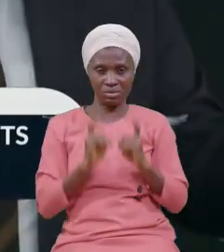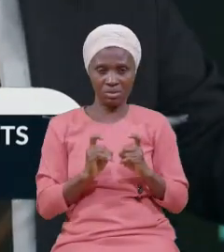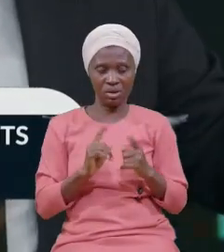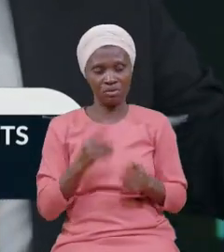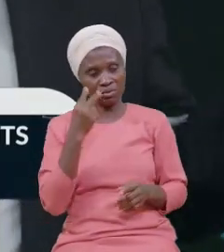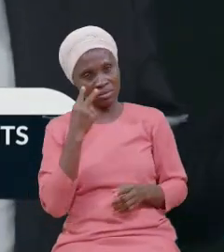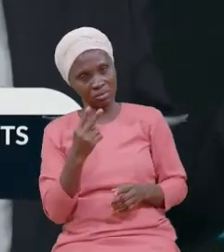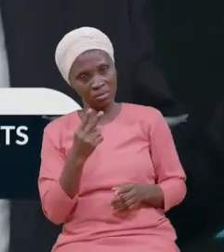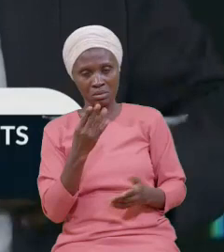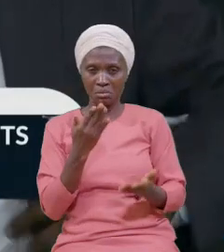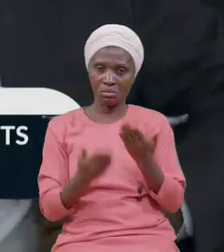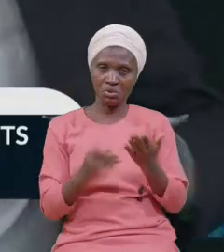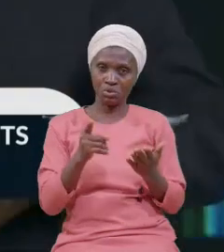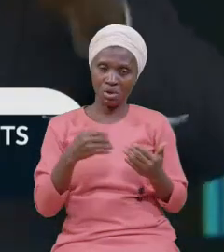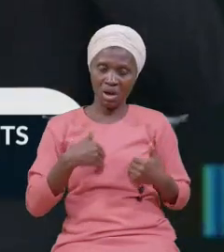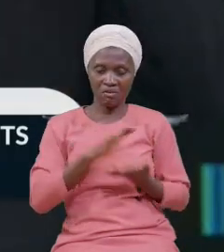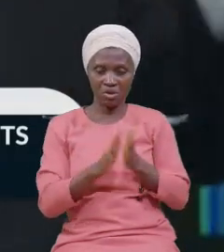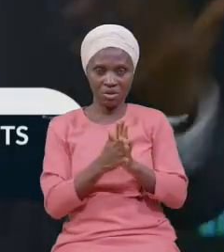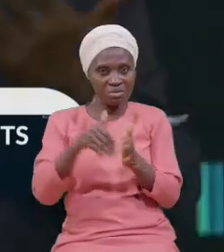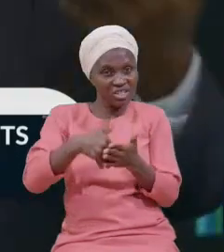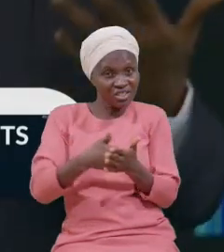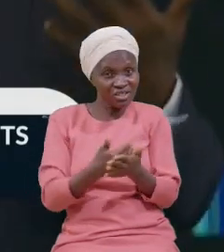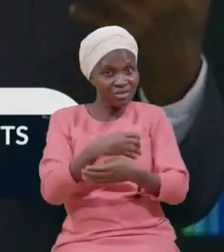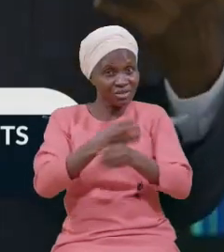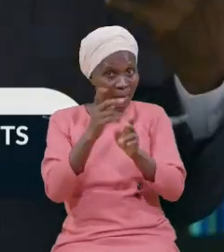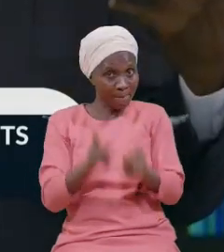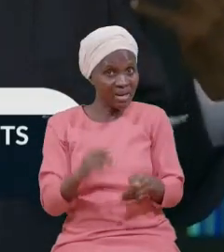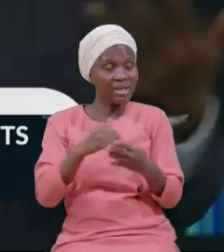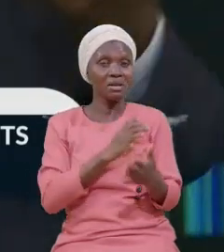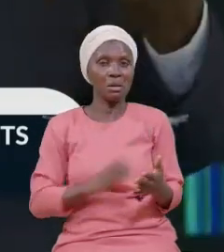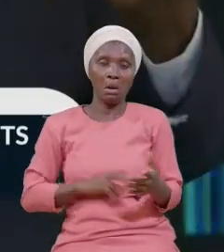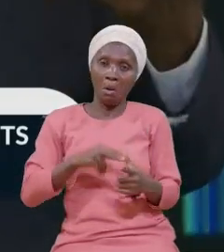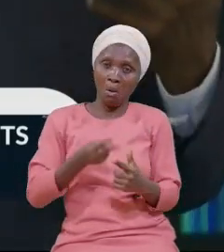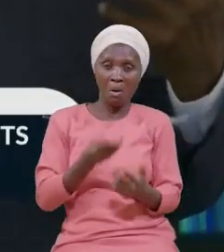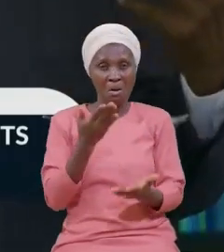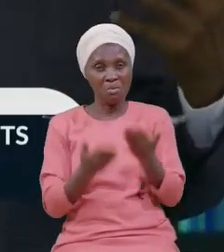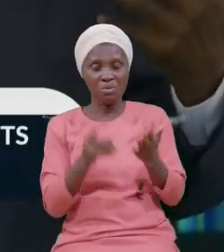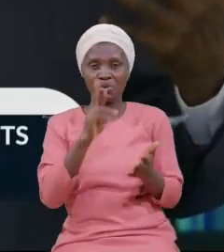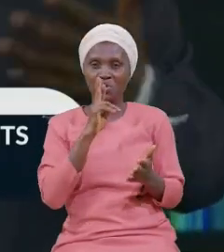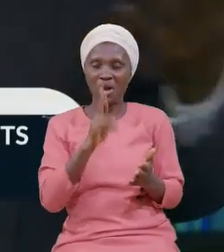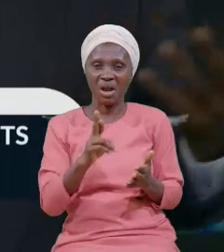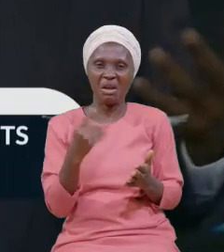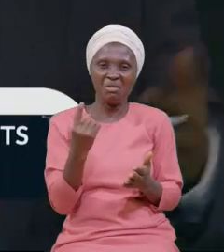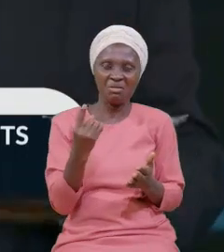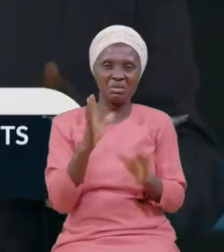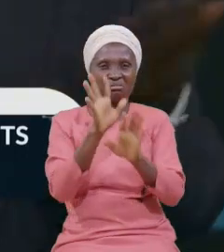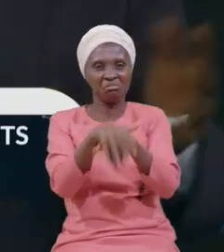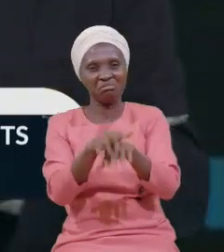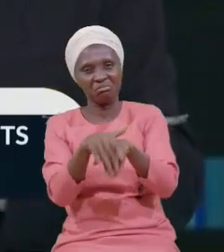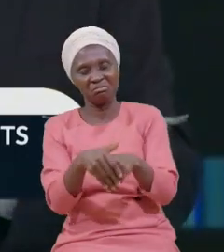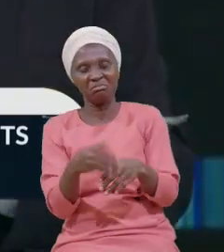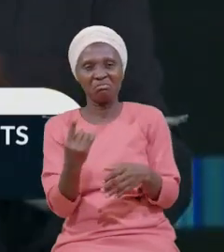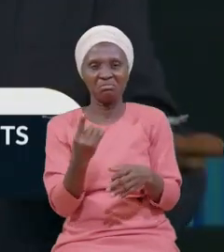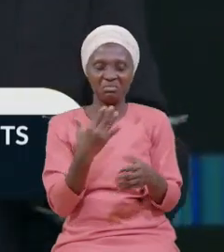are still the old creature, just wearing the plastic or the cast of a